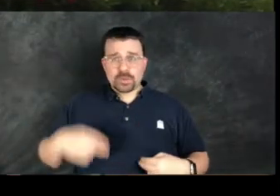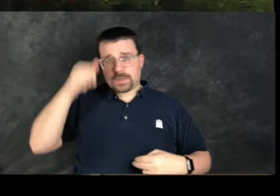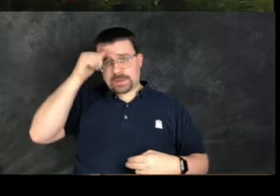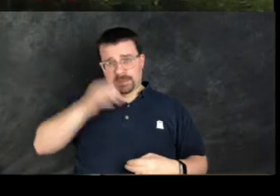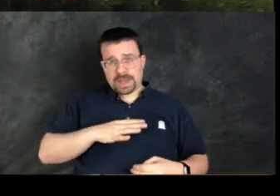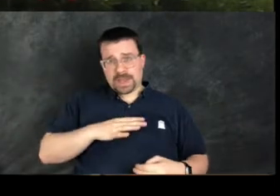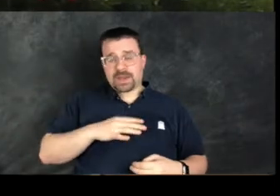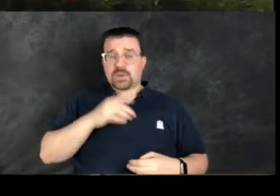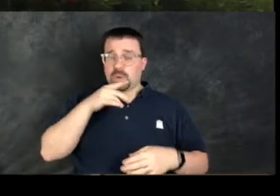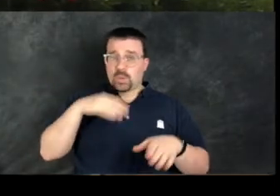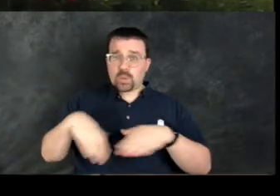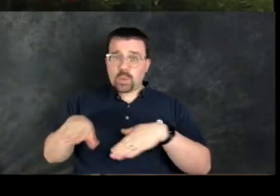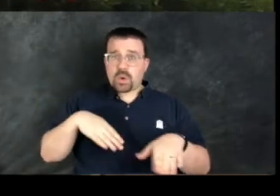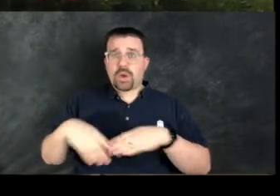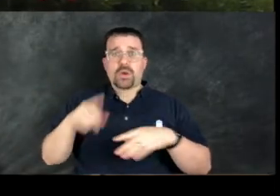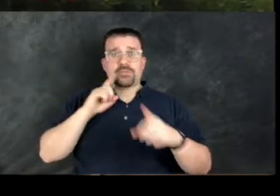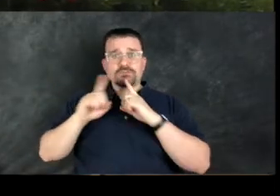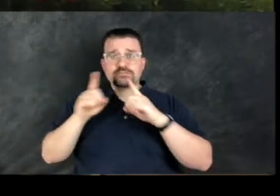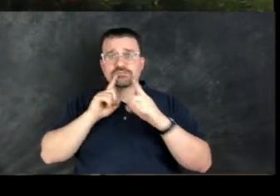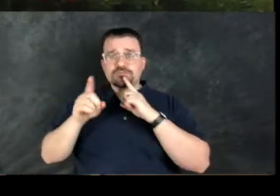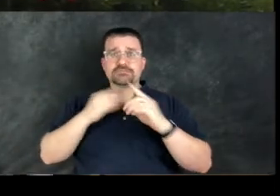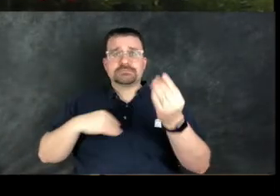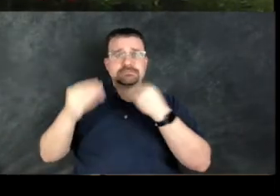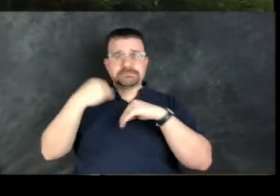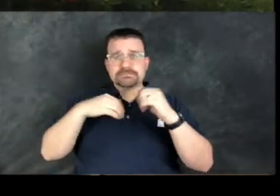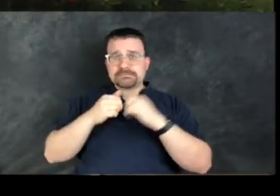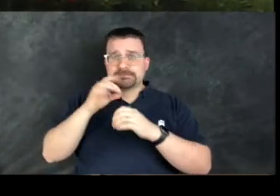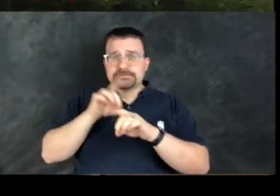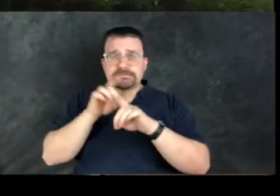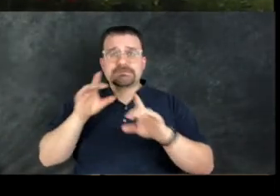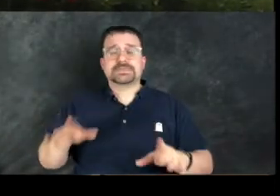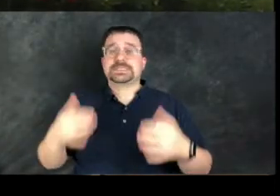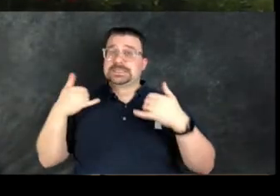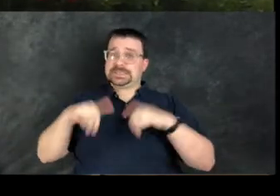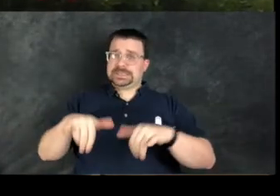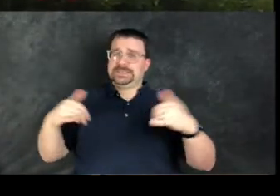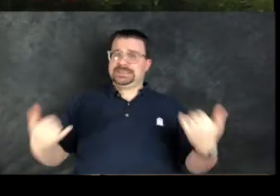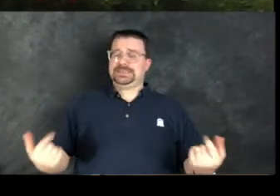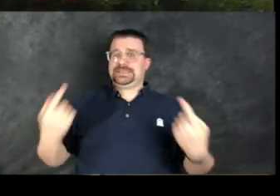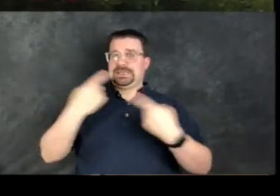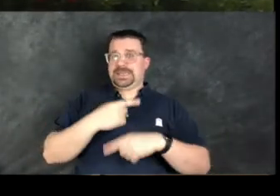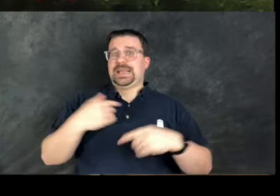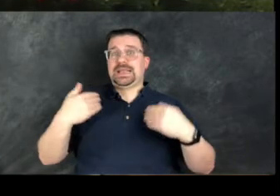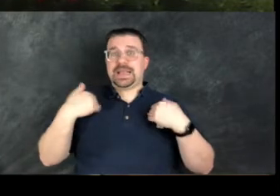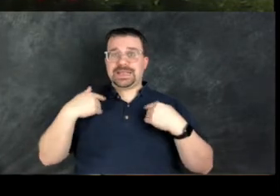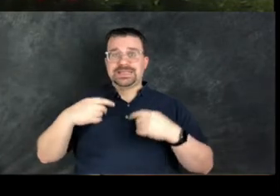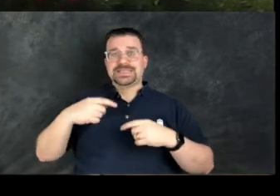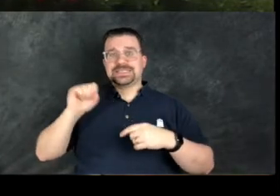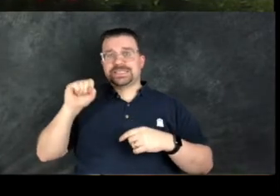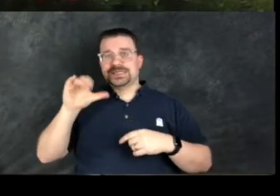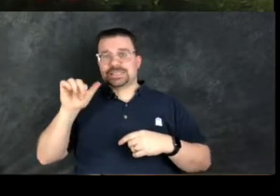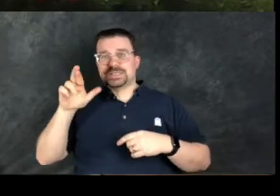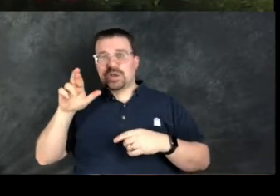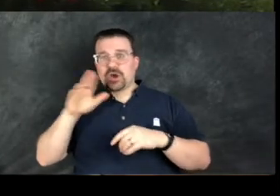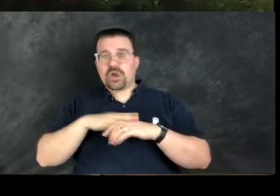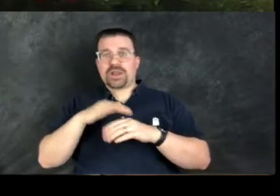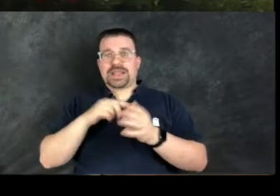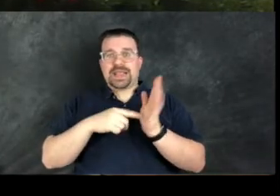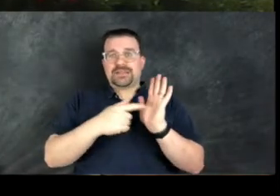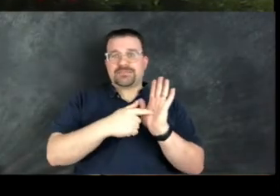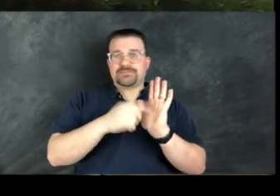walked and talked and ate with his disciples and who still today has the scars on his hands from the